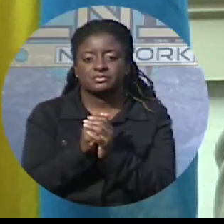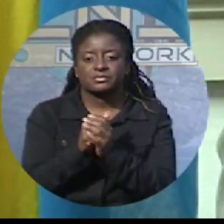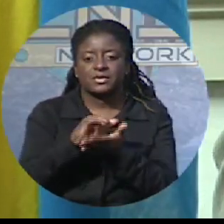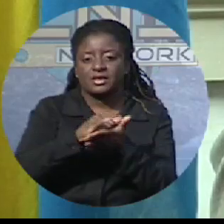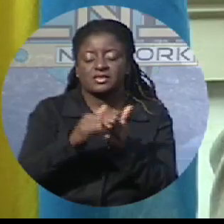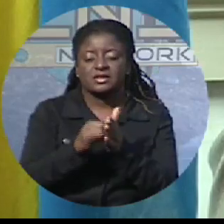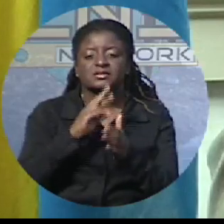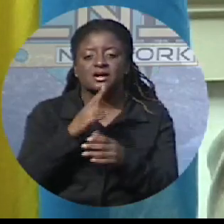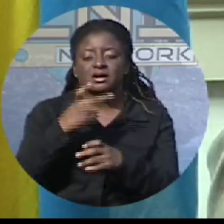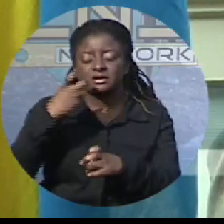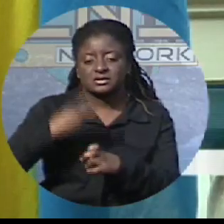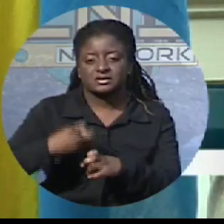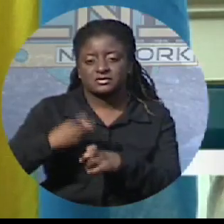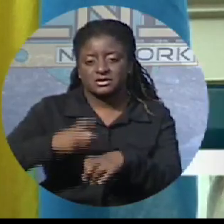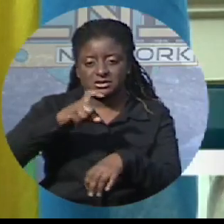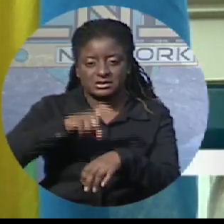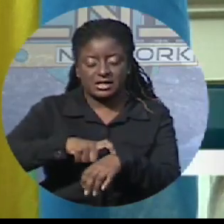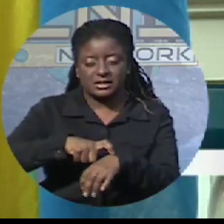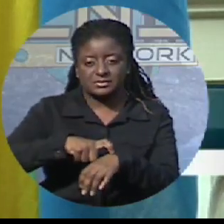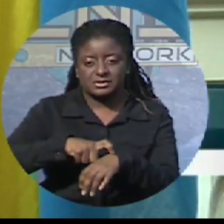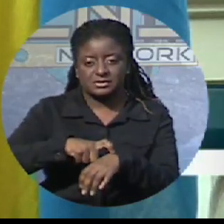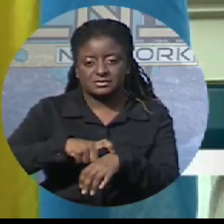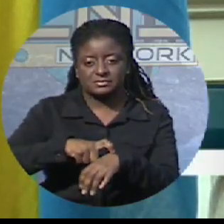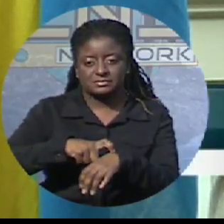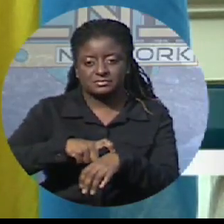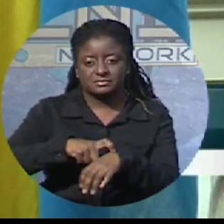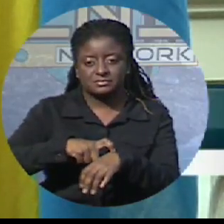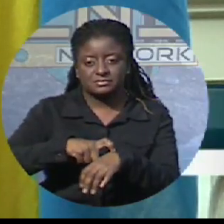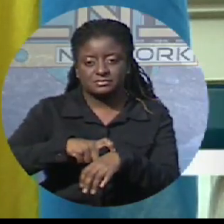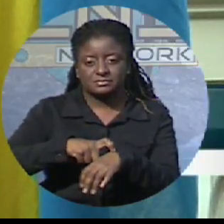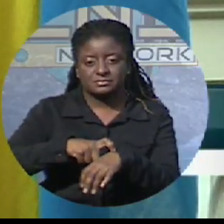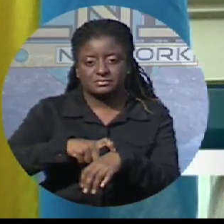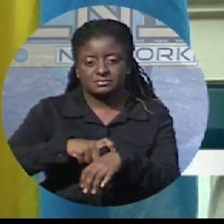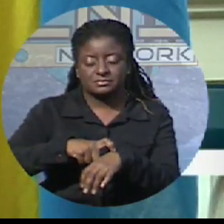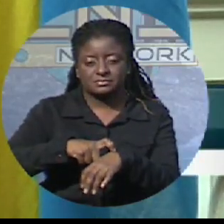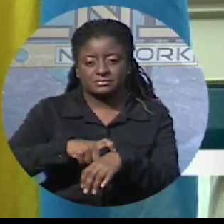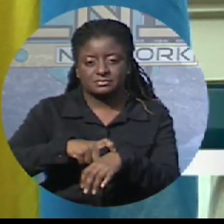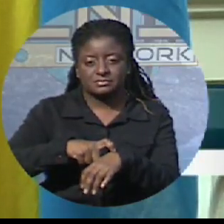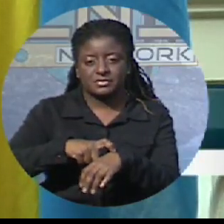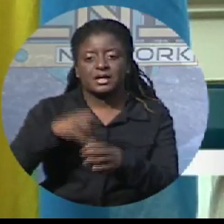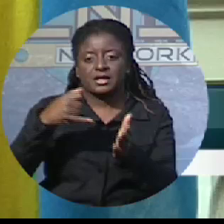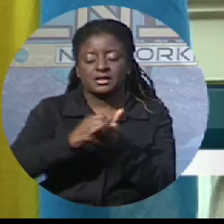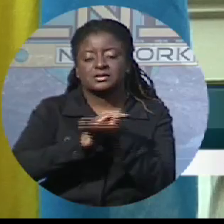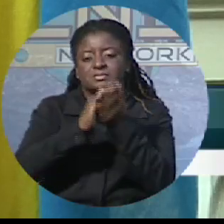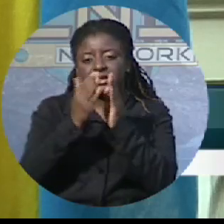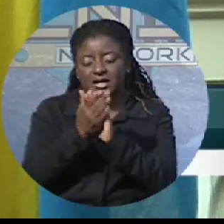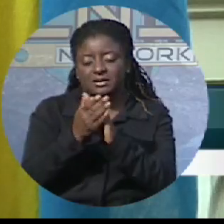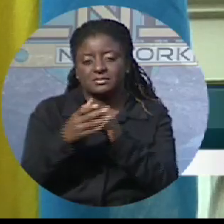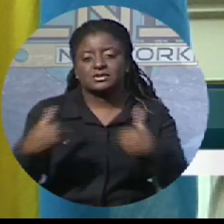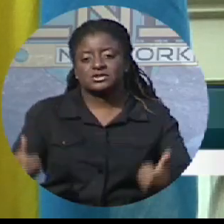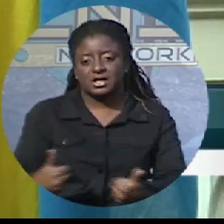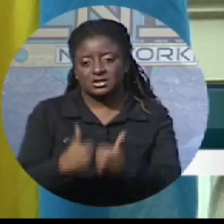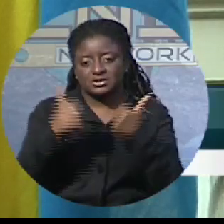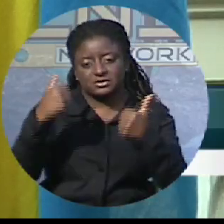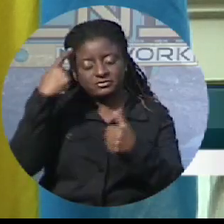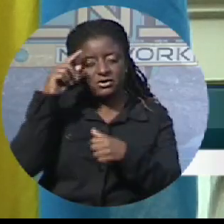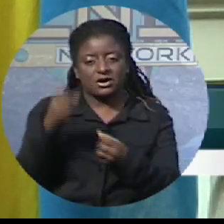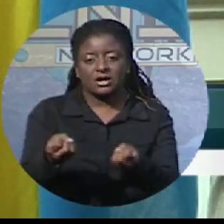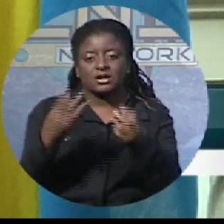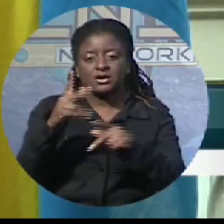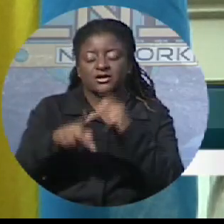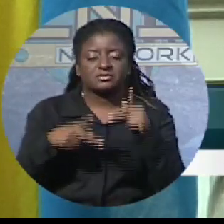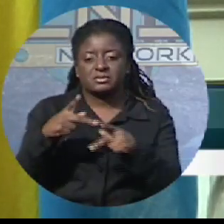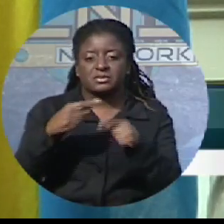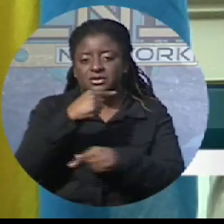These are really difficult times right now, and it's become challenging for a lot of people.